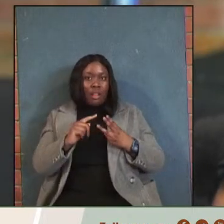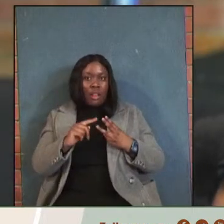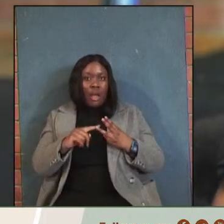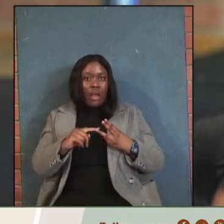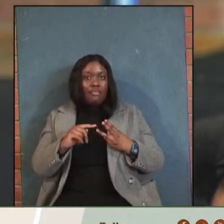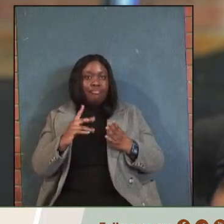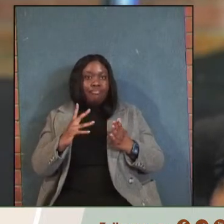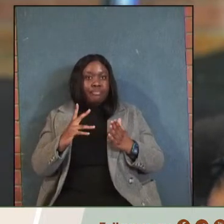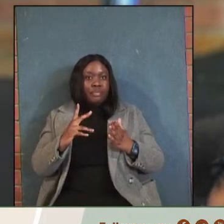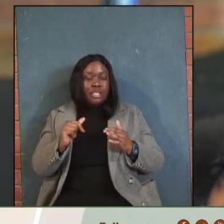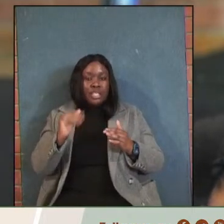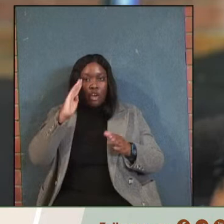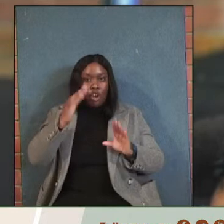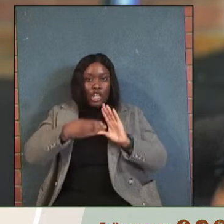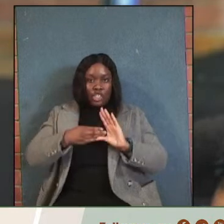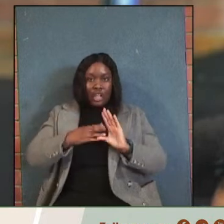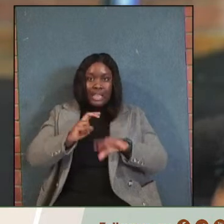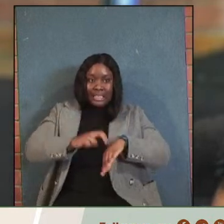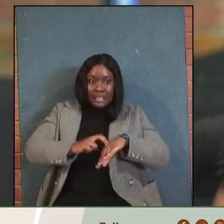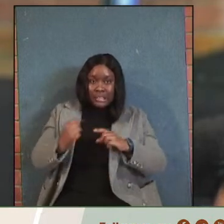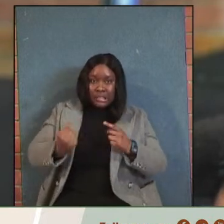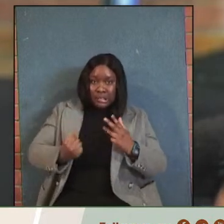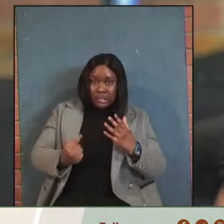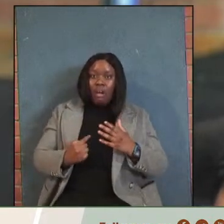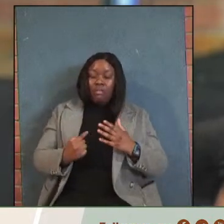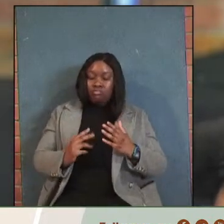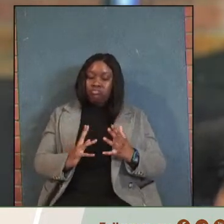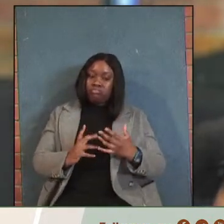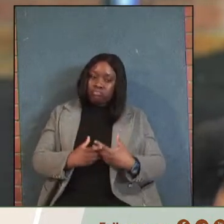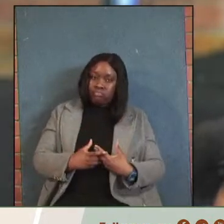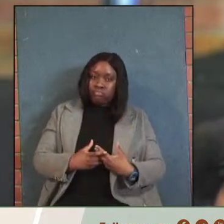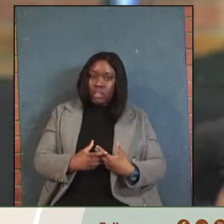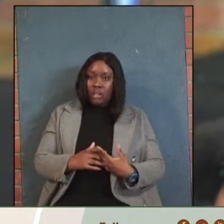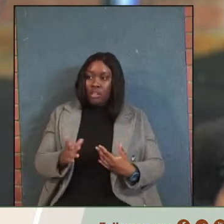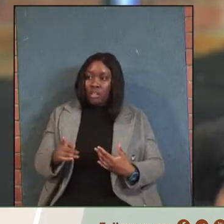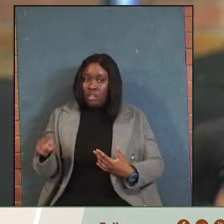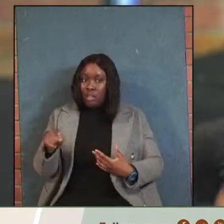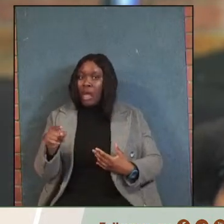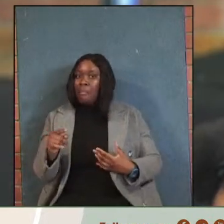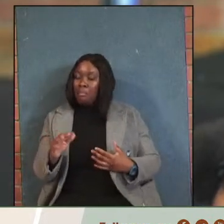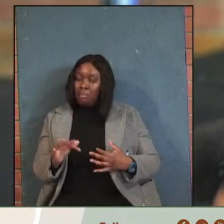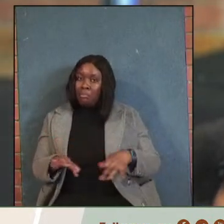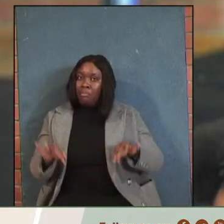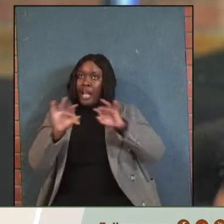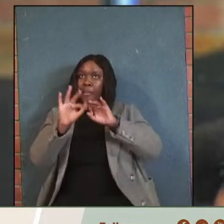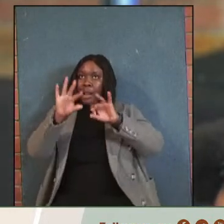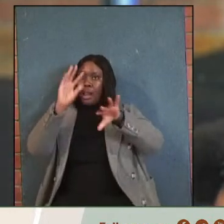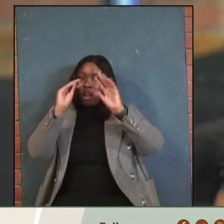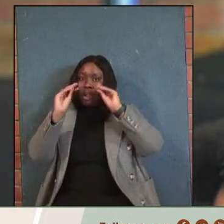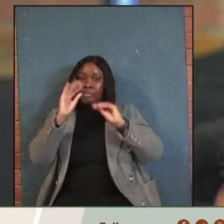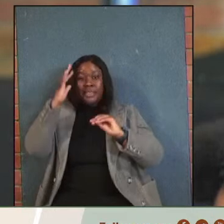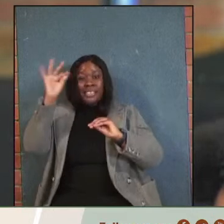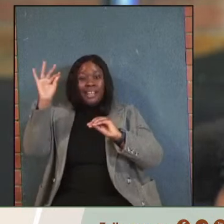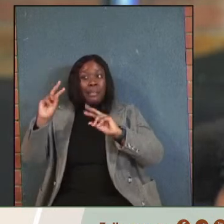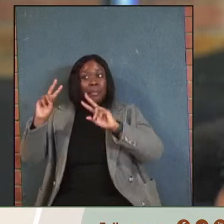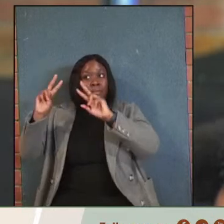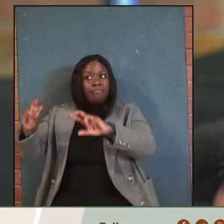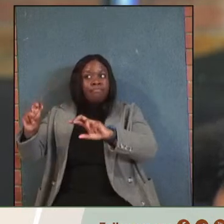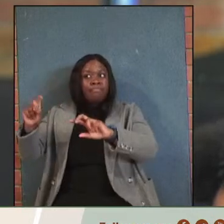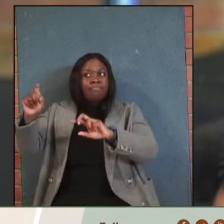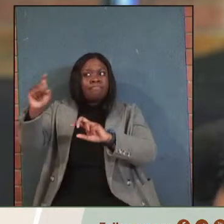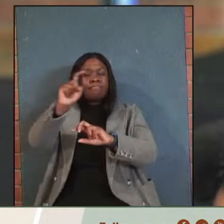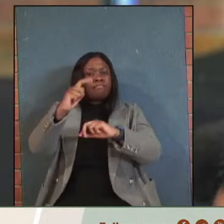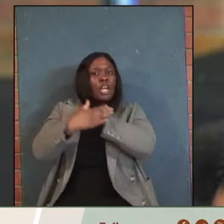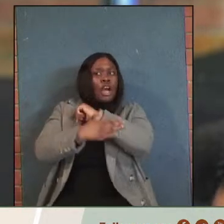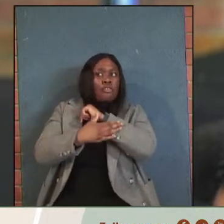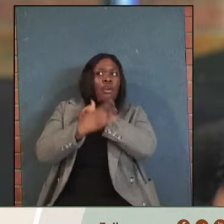that the learners get the best quality for their time. The government should consider doing research on other countries to see as to